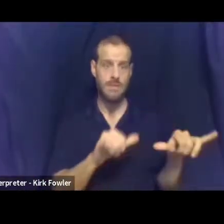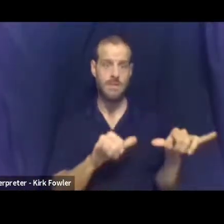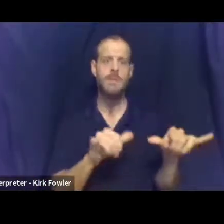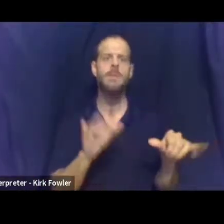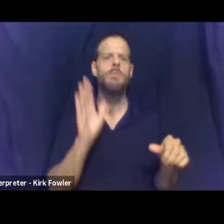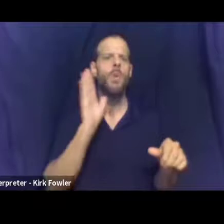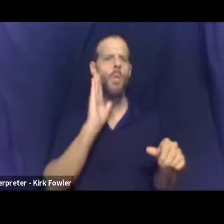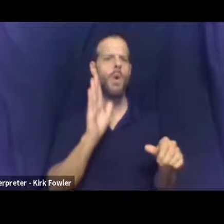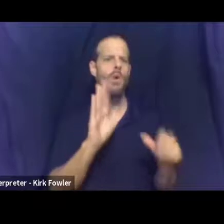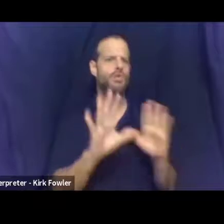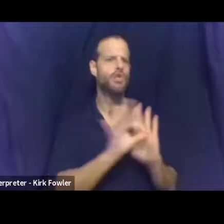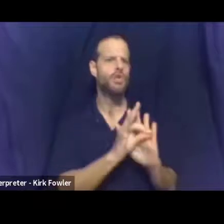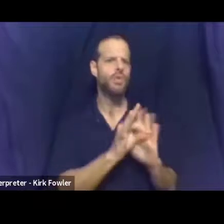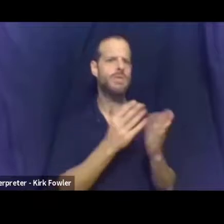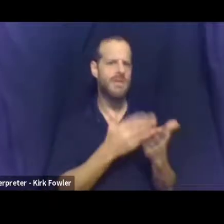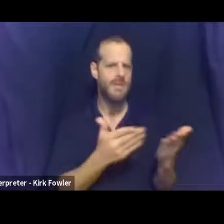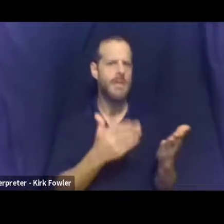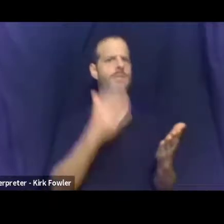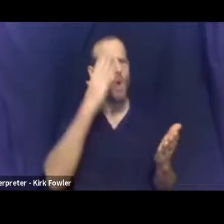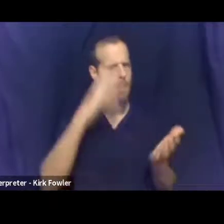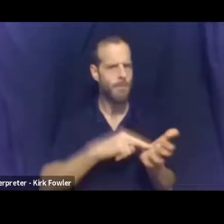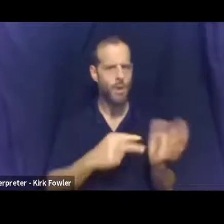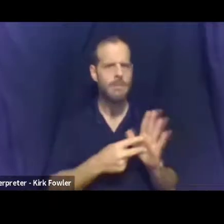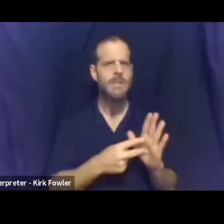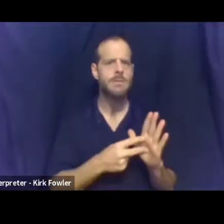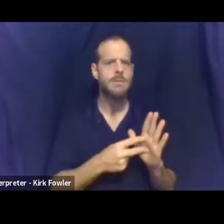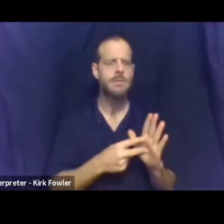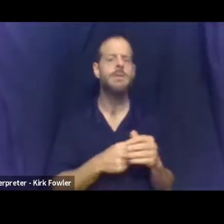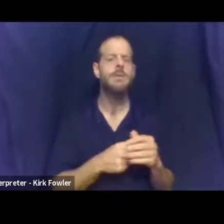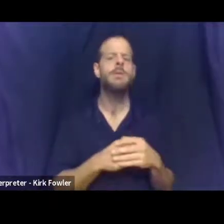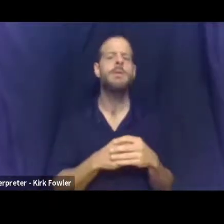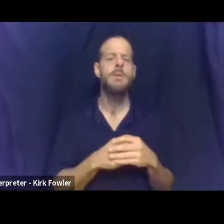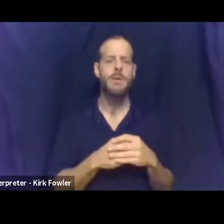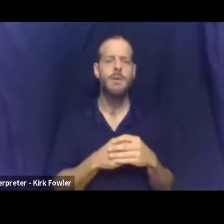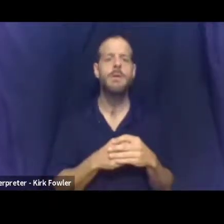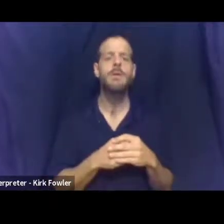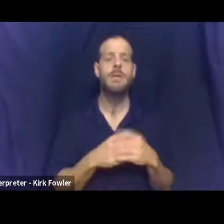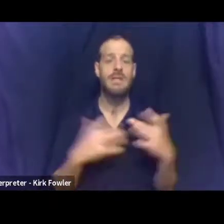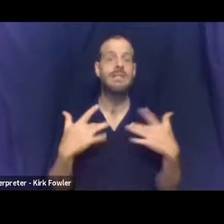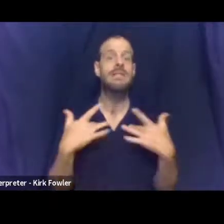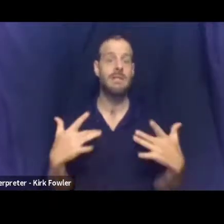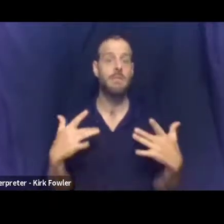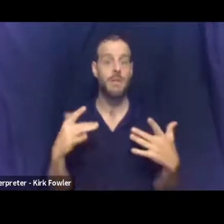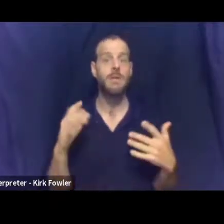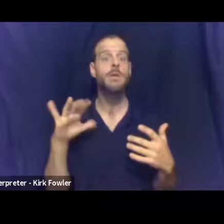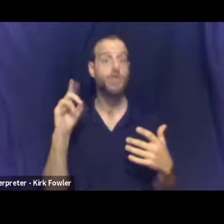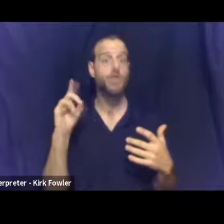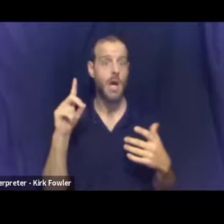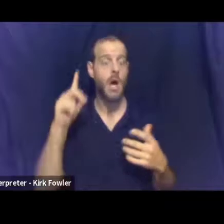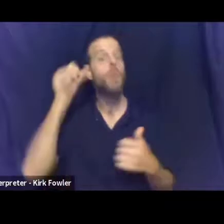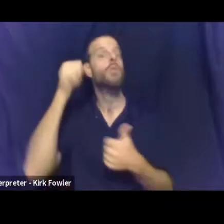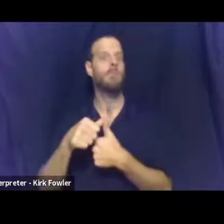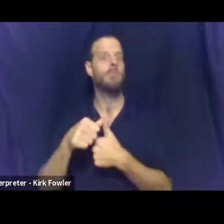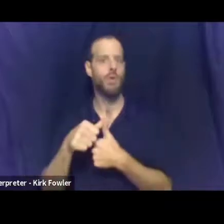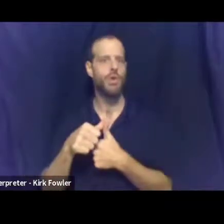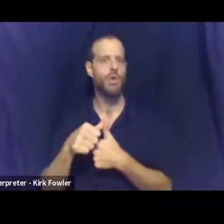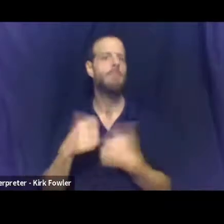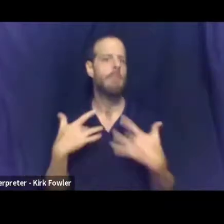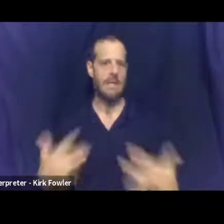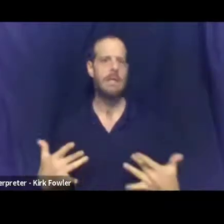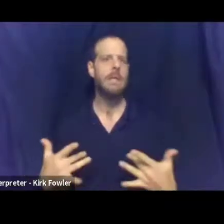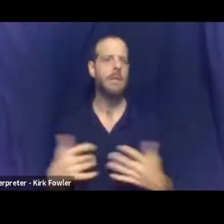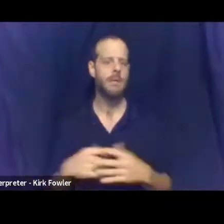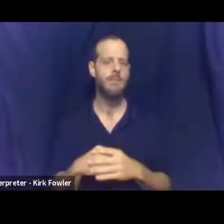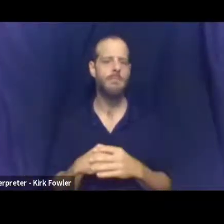choosing and how you're introducing it. Um, typically our kids do remember those things again, it, there's no